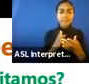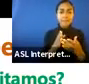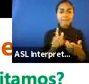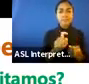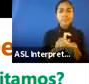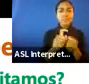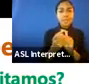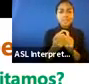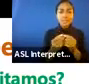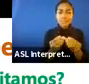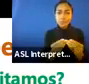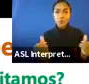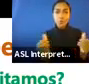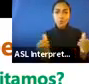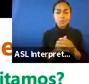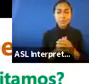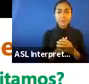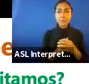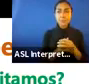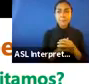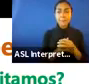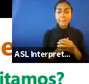Cool. All right. So